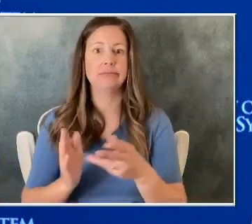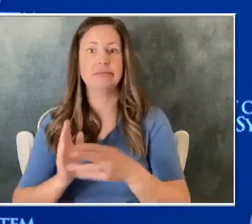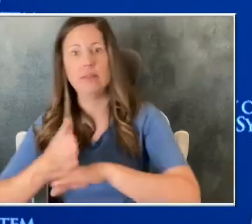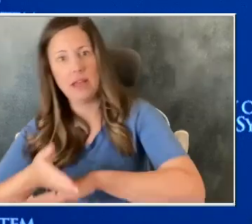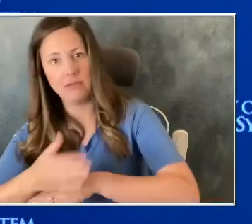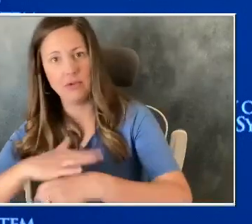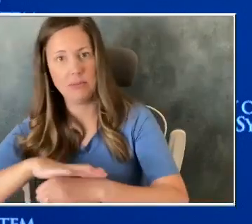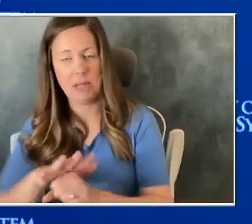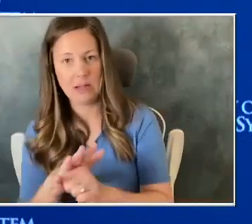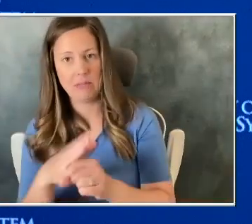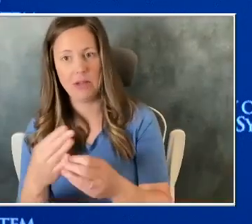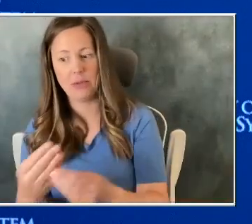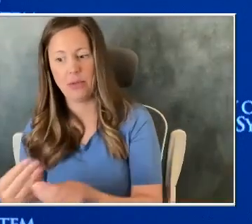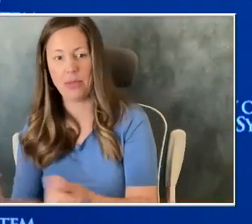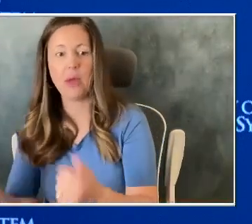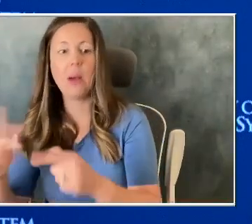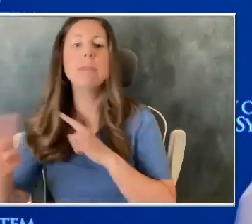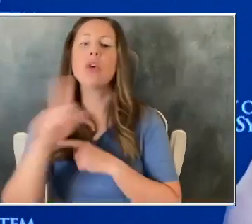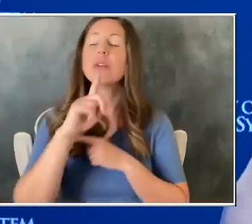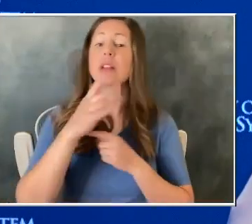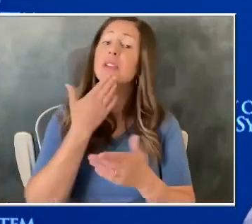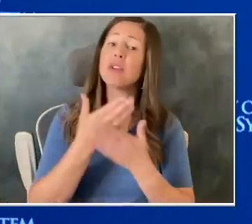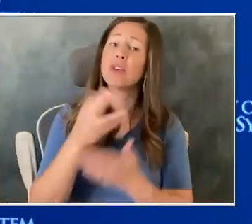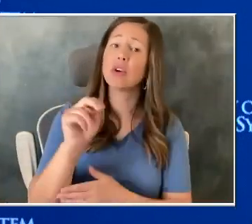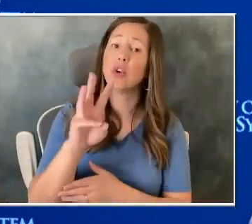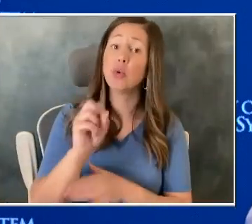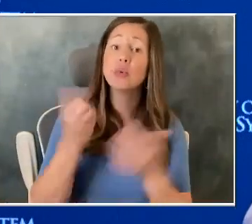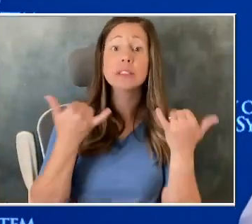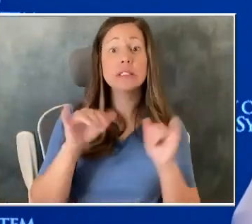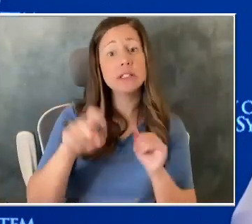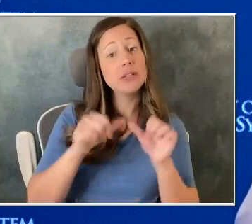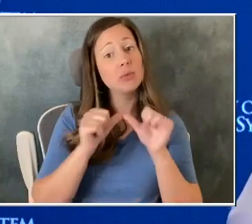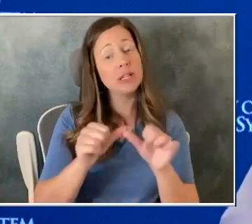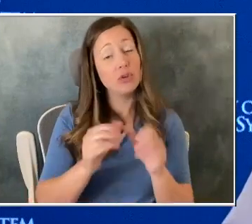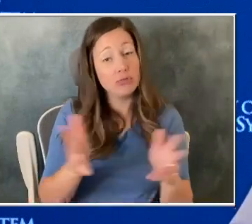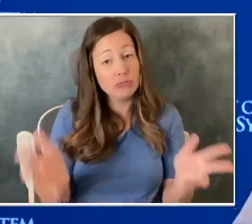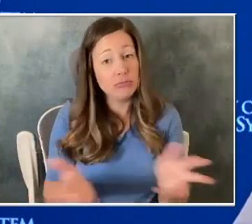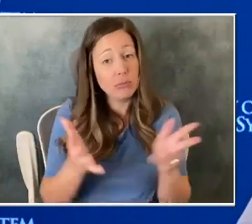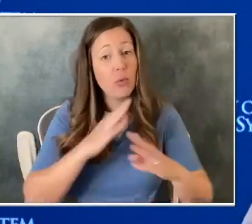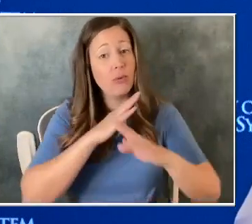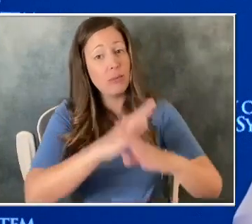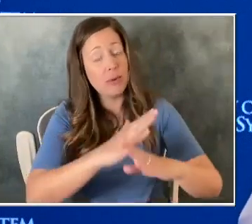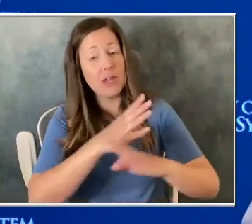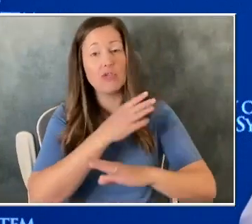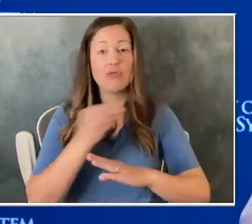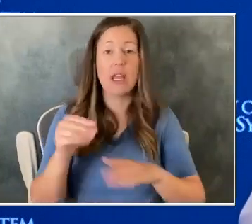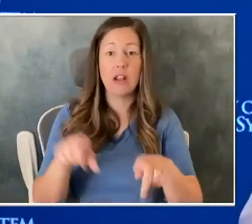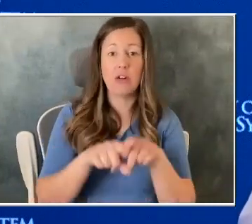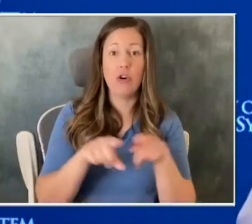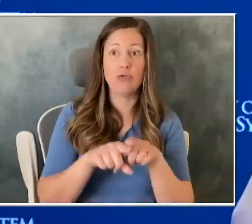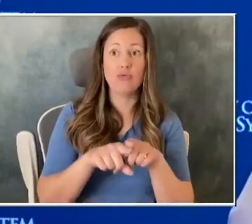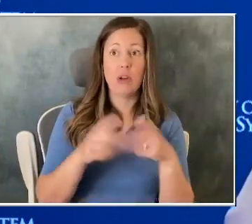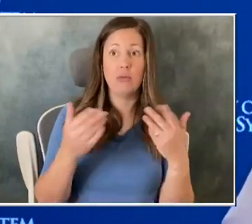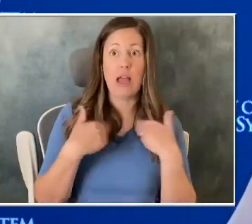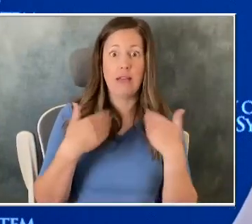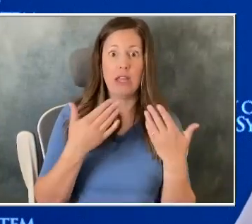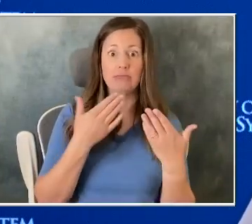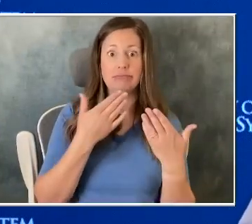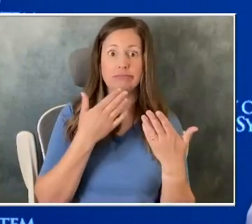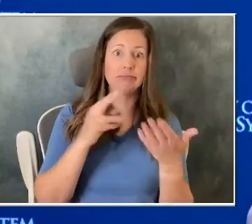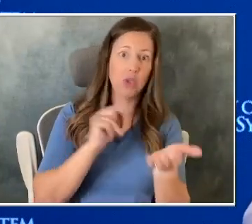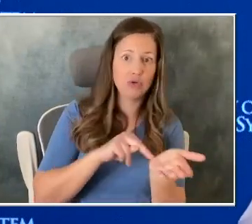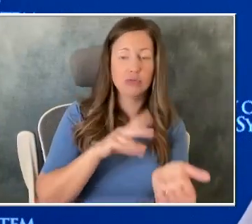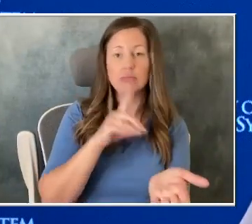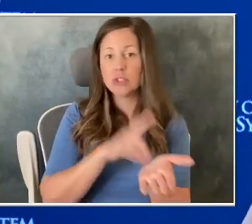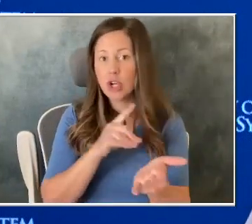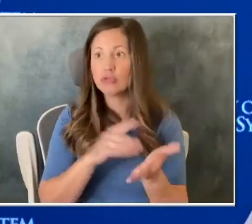overall, this is good news. We still need to continue to promote prevention and seeking out medical caregivers, getting those